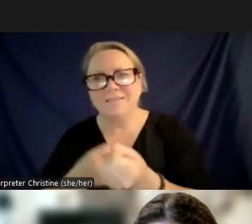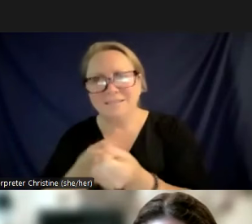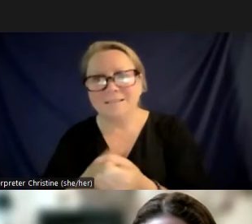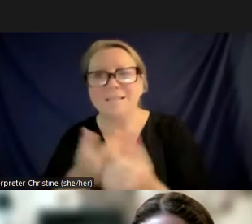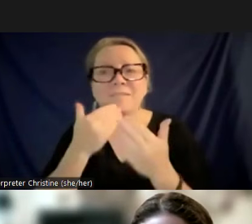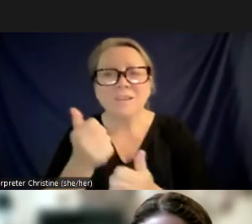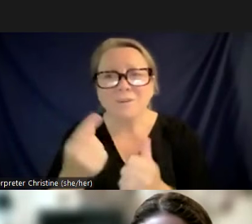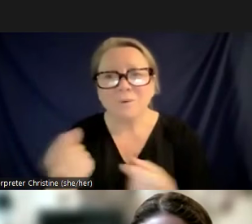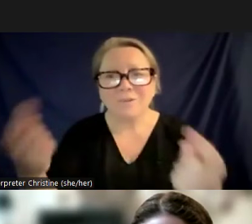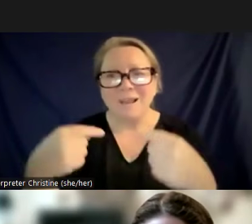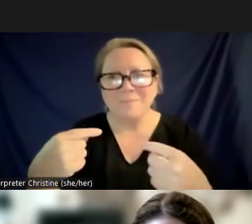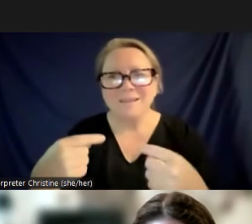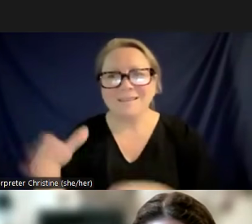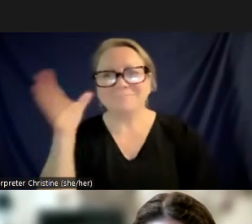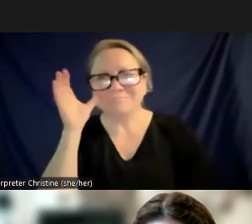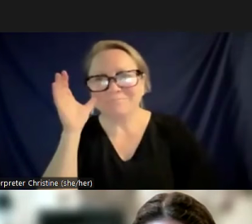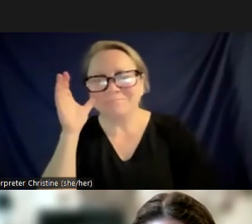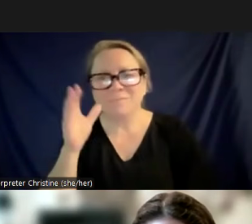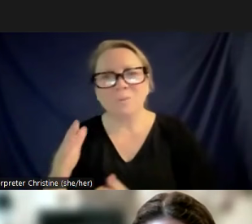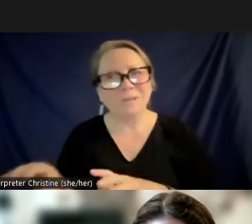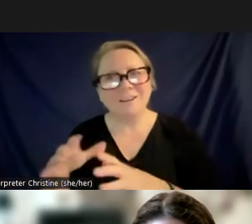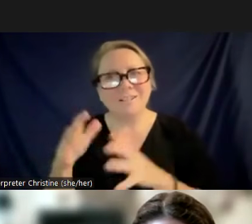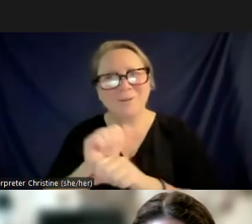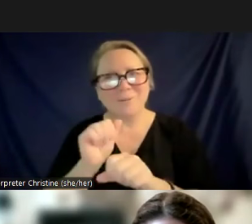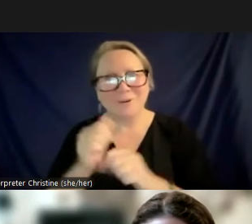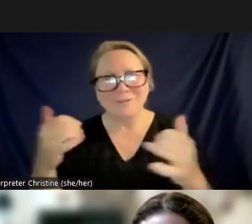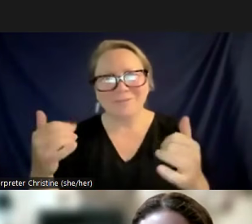being here and listening to the presentation. We put a lot of work into it.